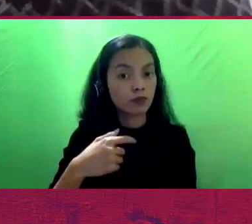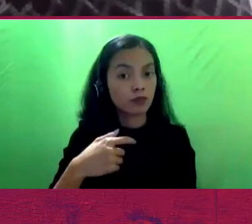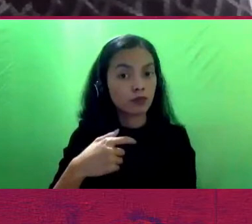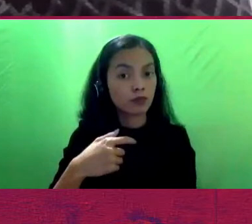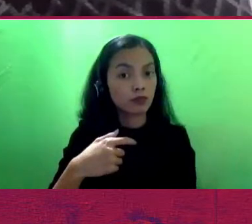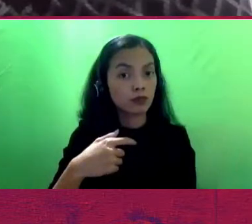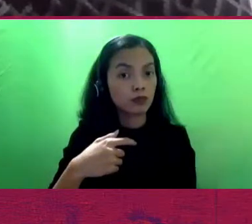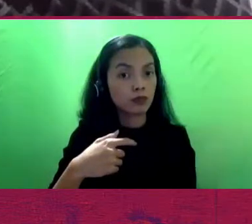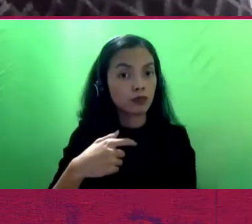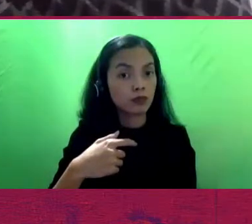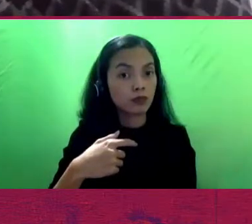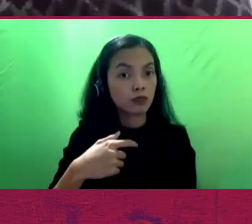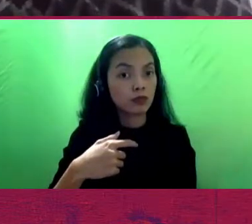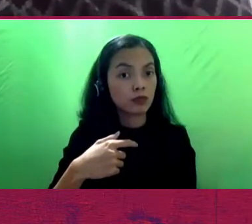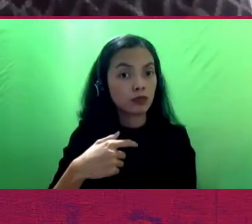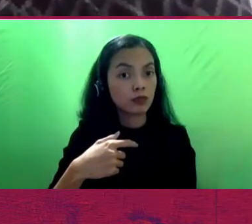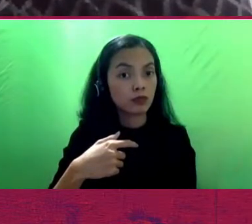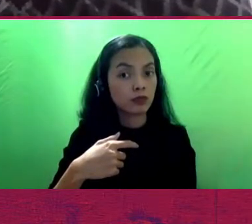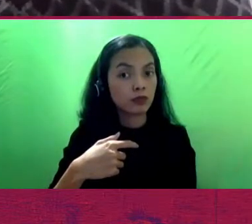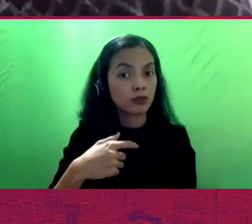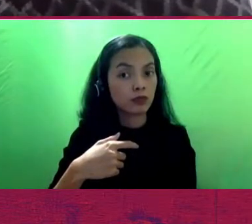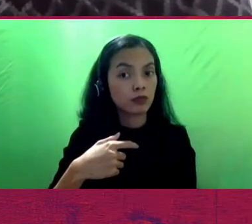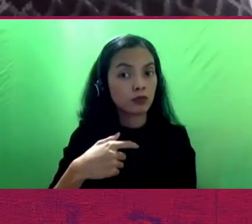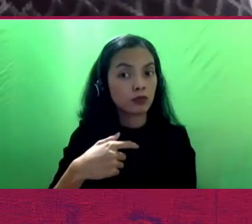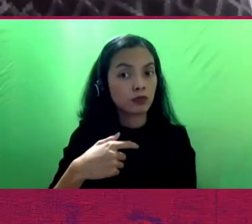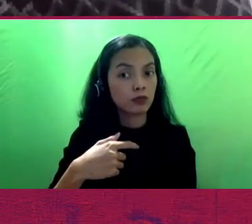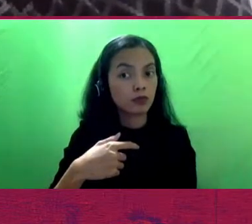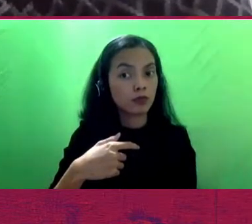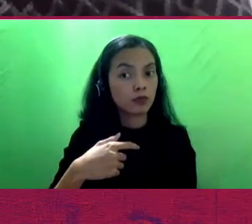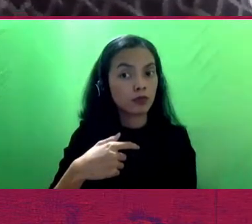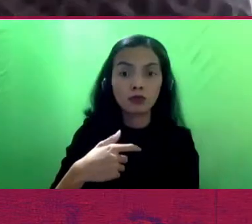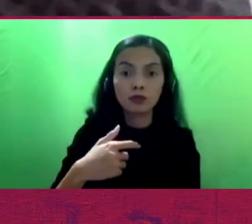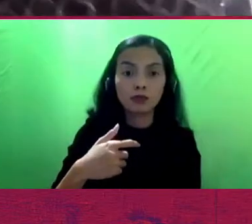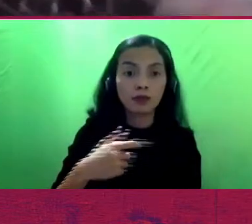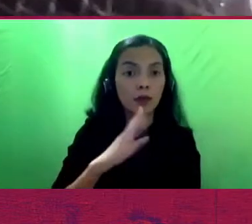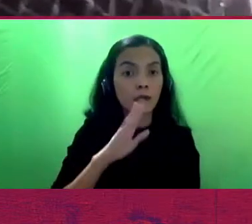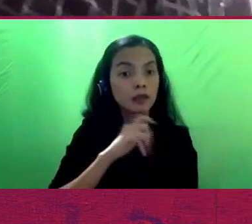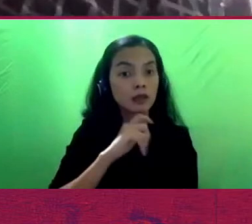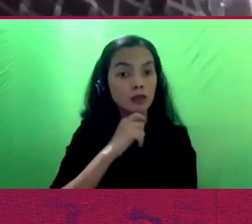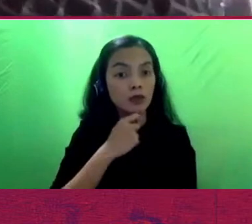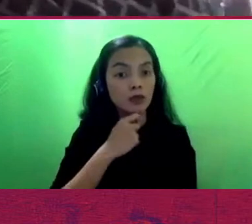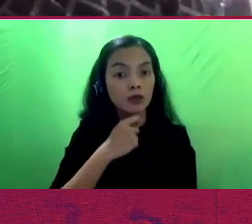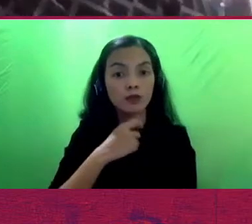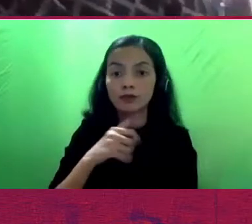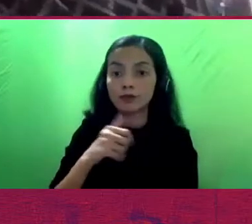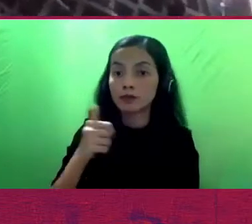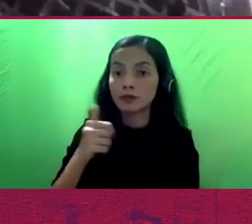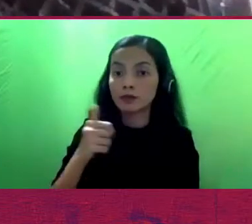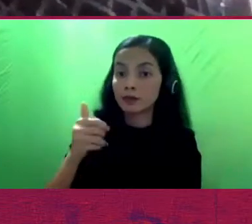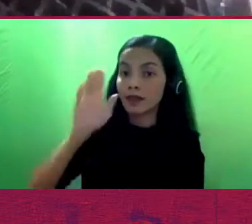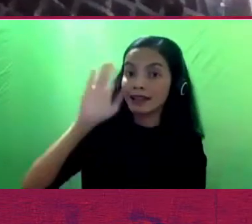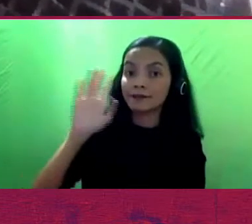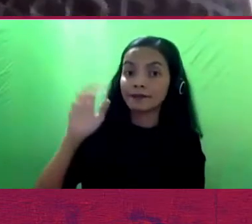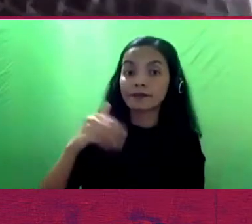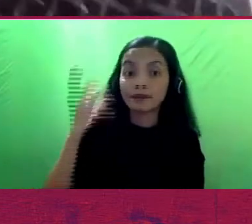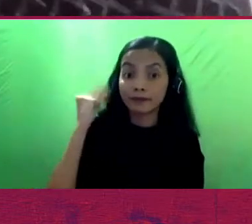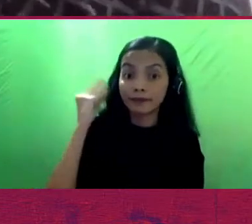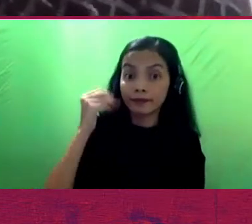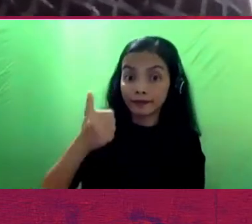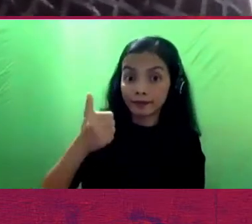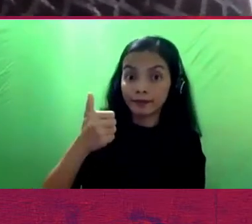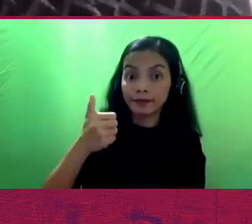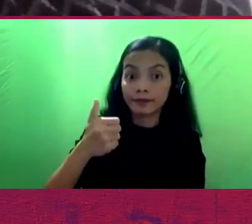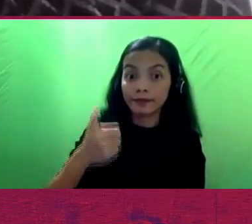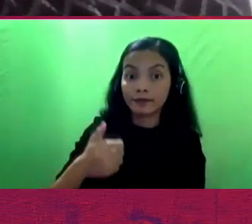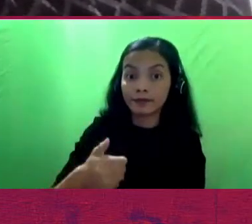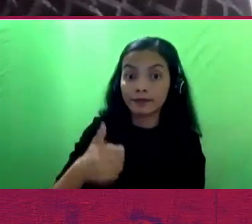You're still muted, Usha. Could you please unmute yourself? Okay. Hey, hi. Hi, can you hear me?